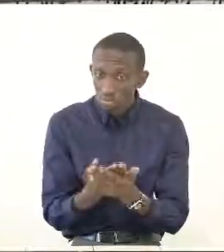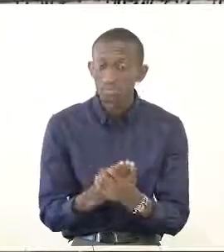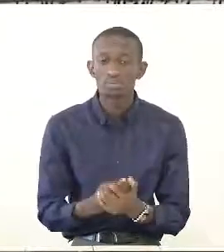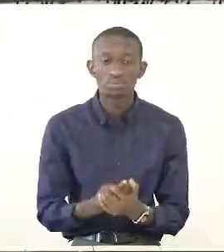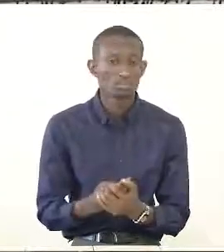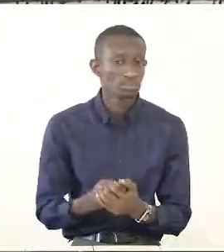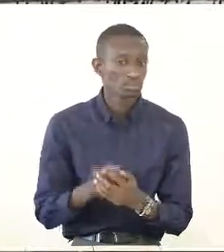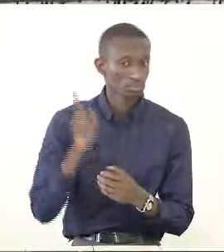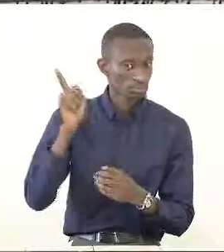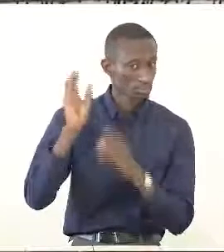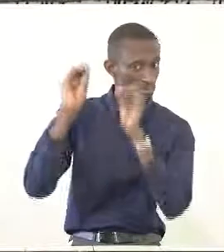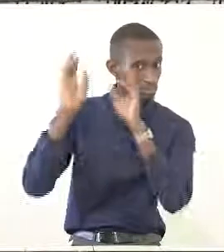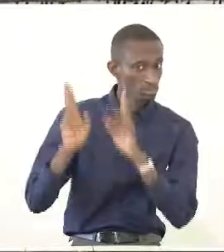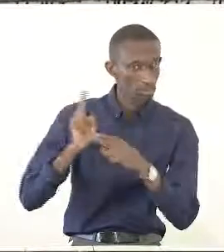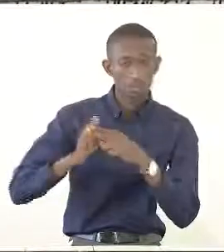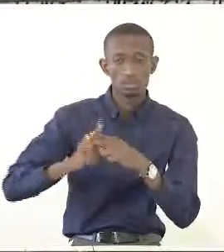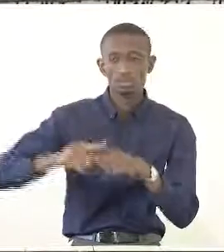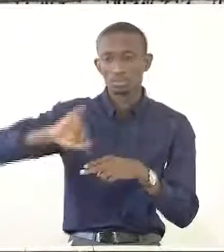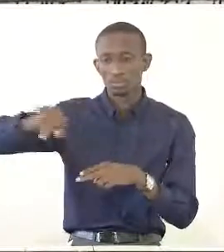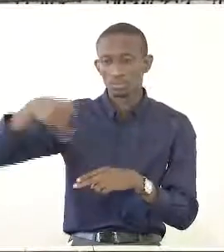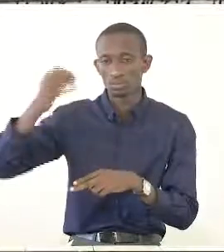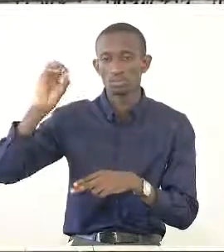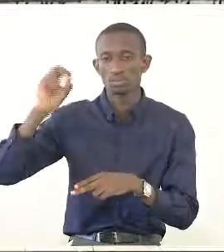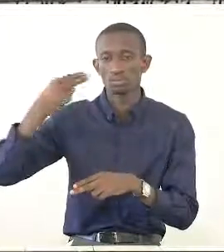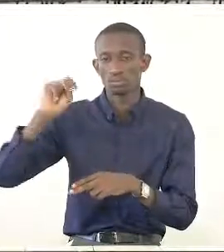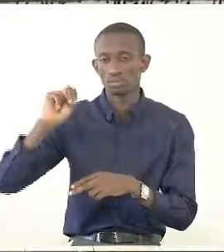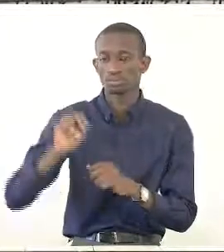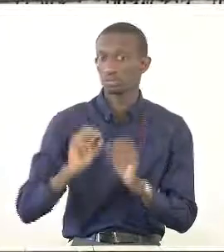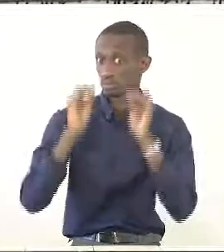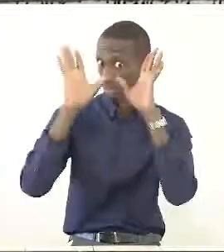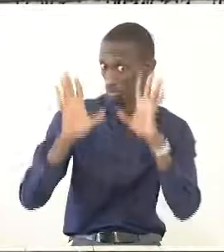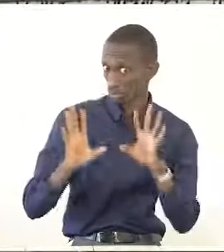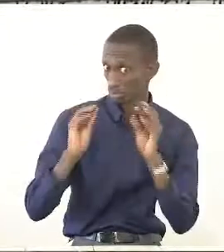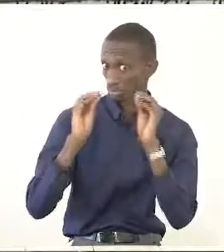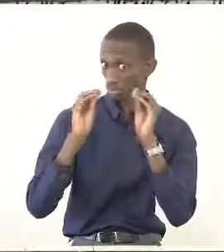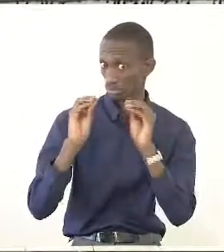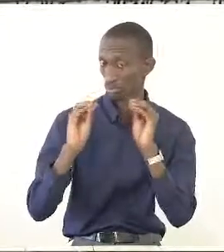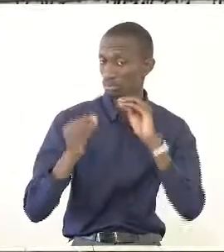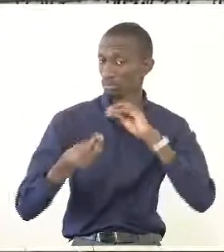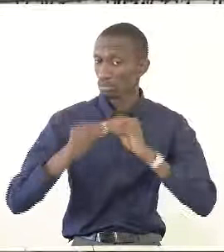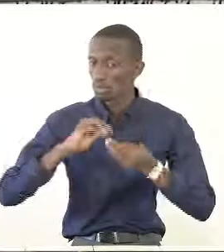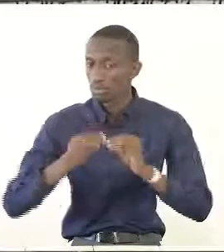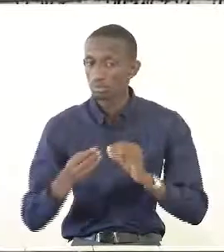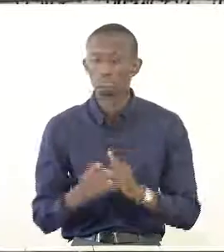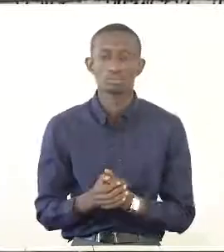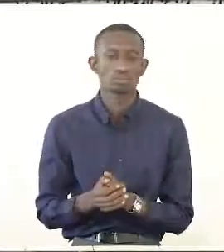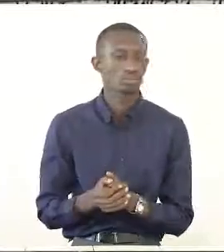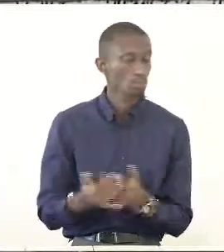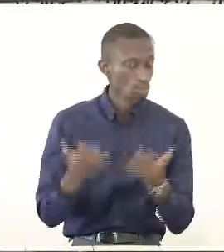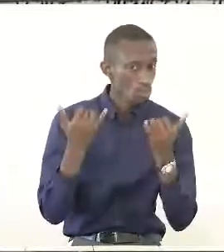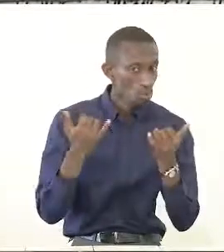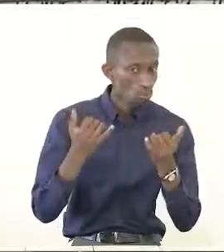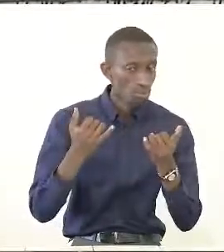I'm John, a math teacher. This time, I'll be working with